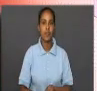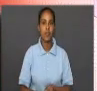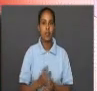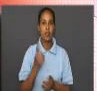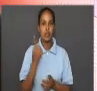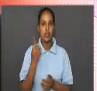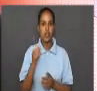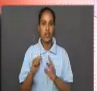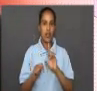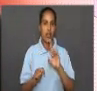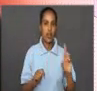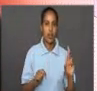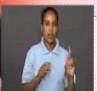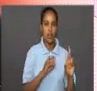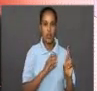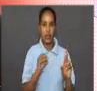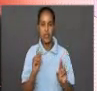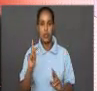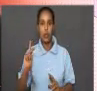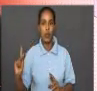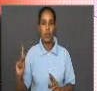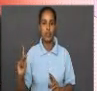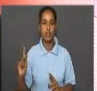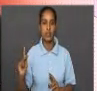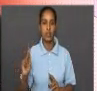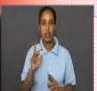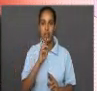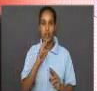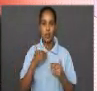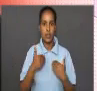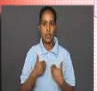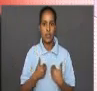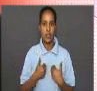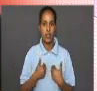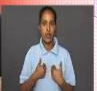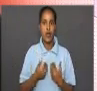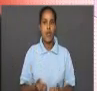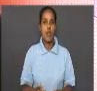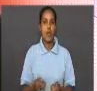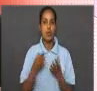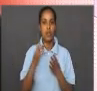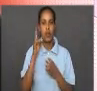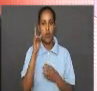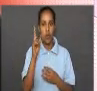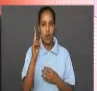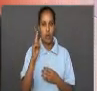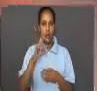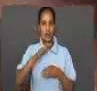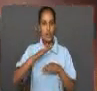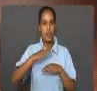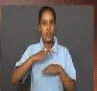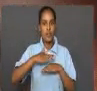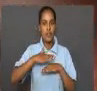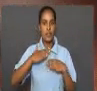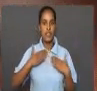The reactants and the products are present in more than one physical